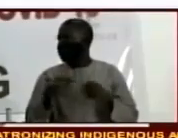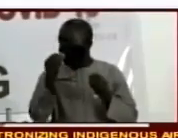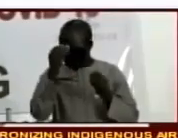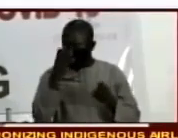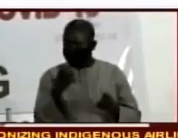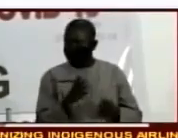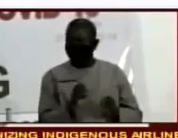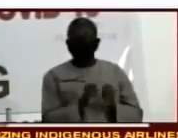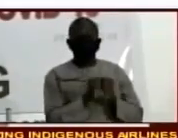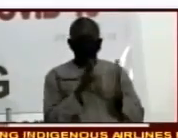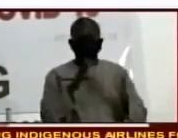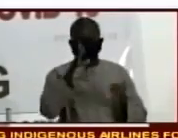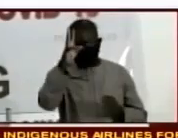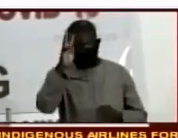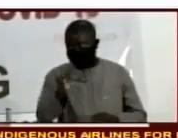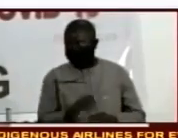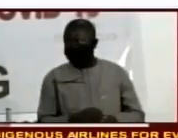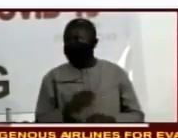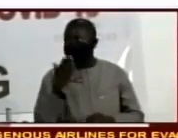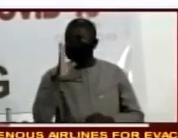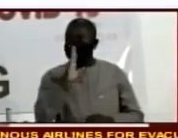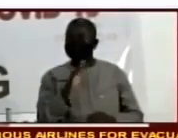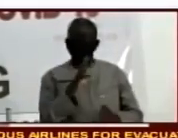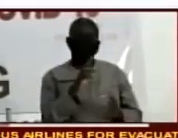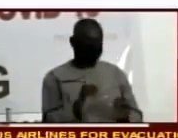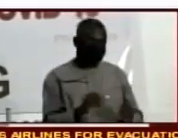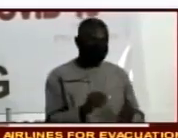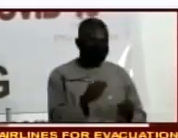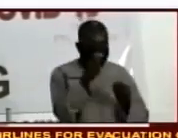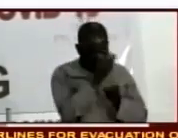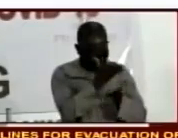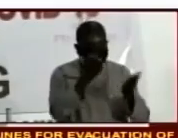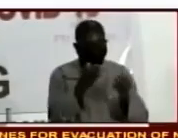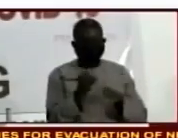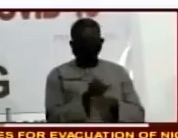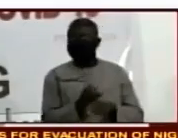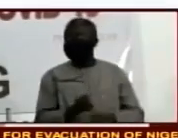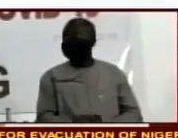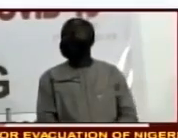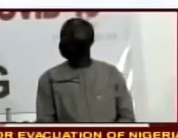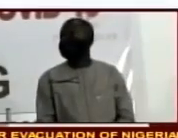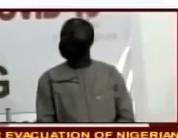without them, there will be no broadcast industry as we know it today.